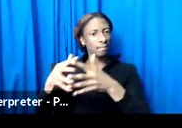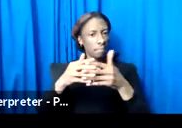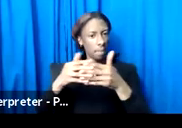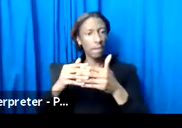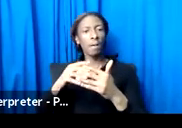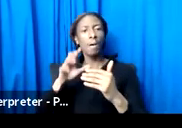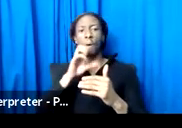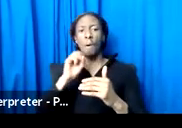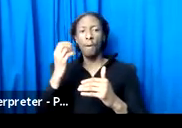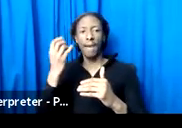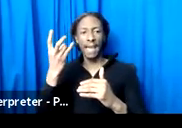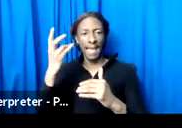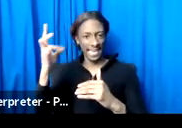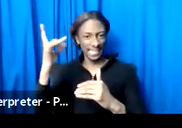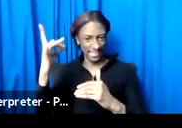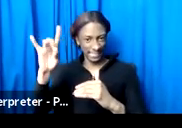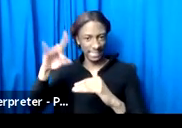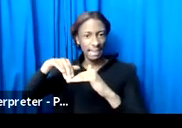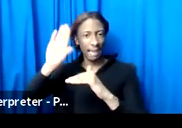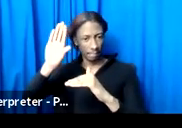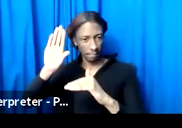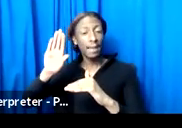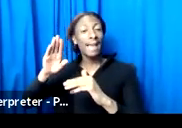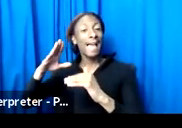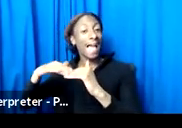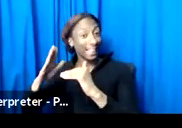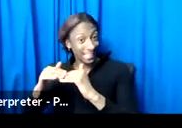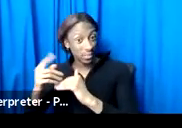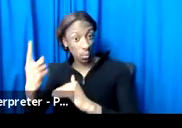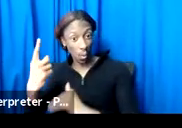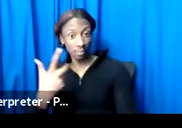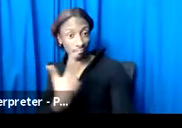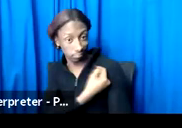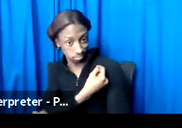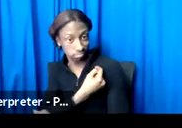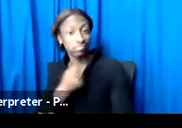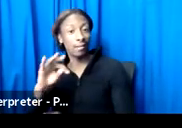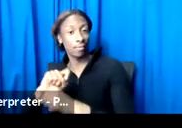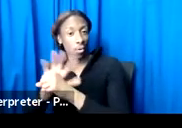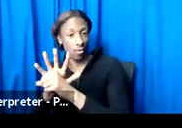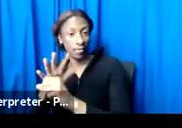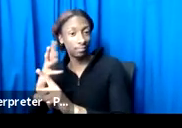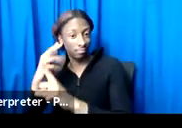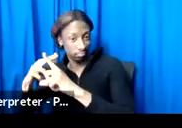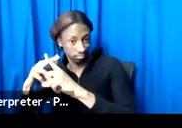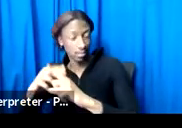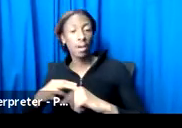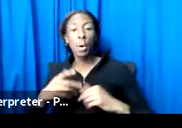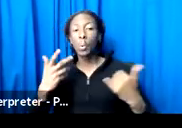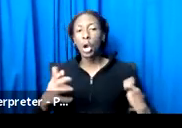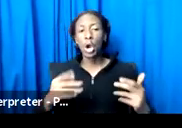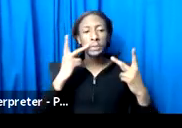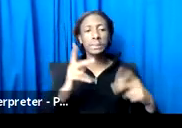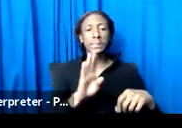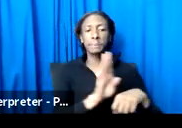up to have received at least 1 dose of COVID-19 vaccine. We are already seeing business sectors come